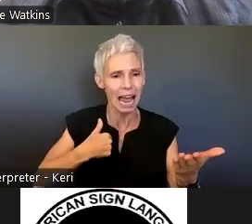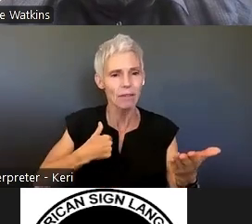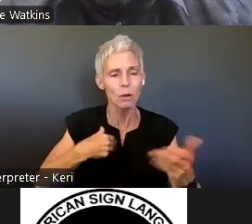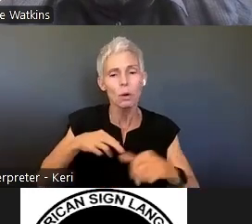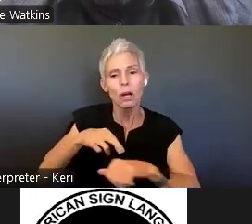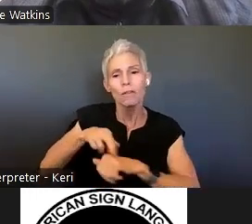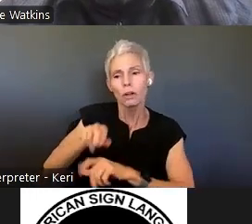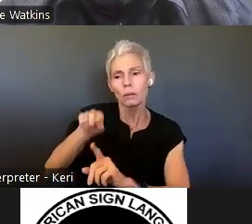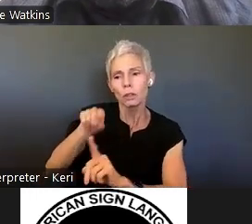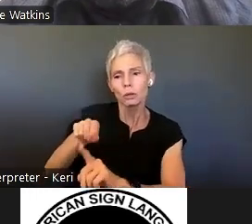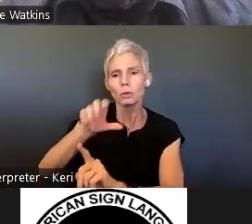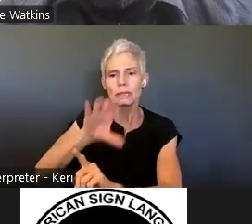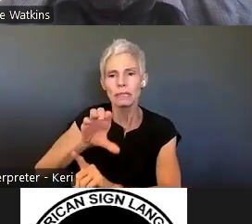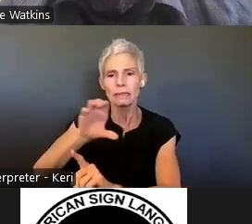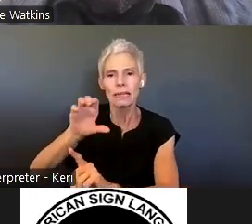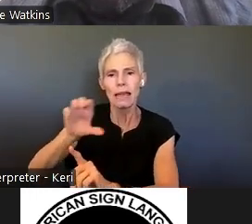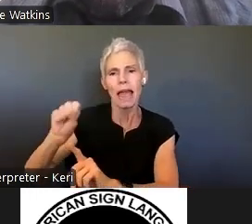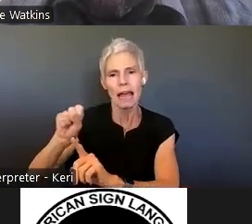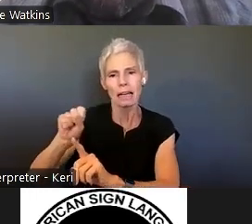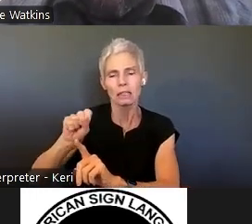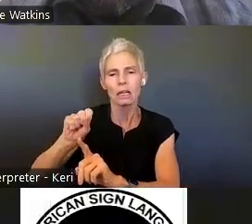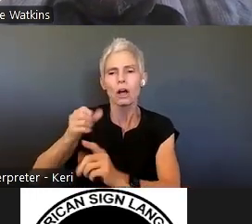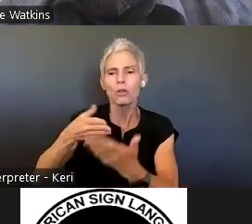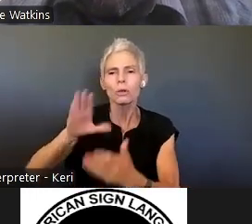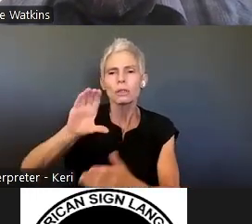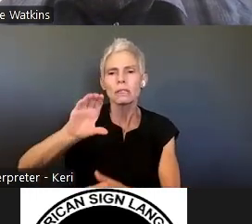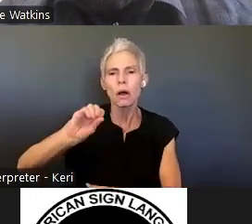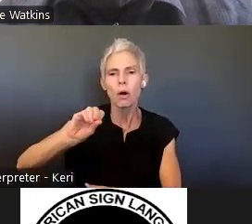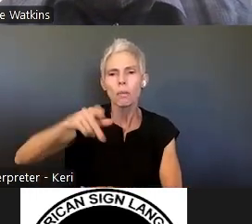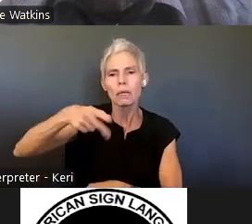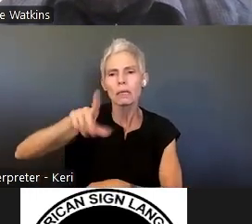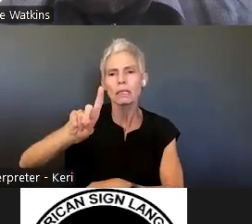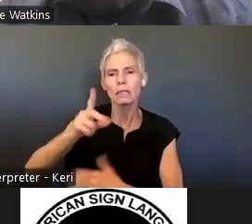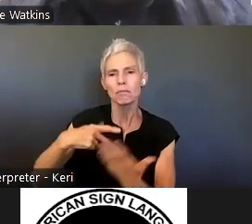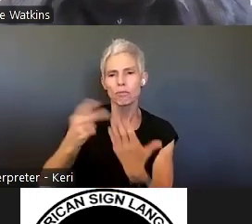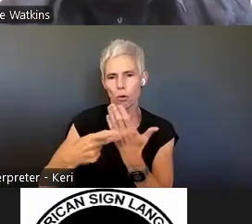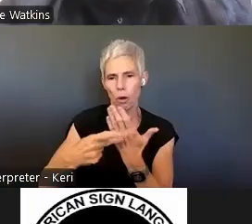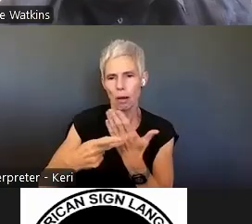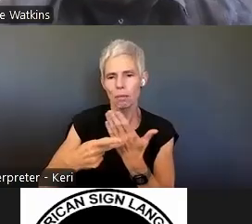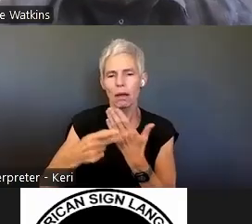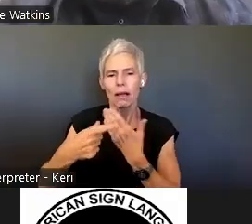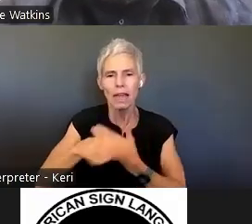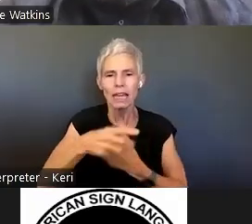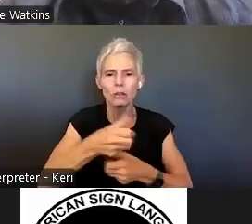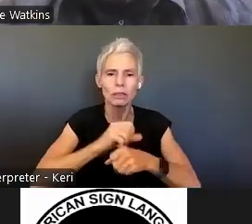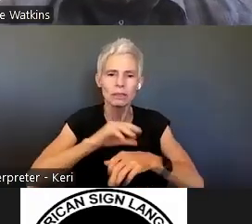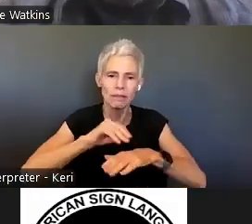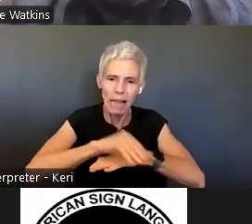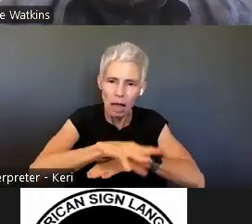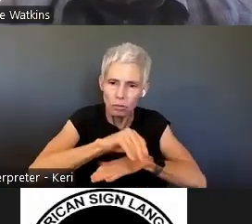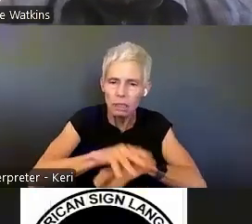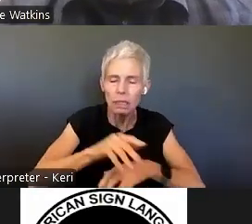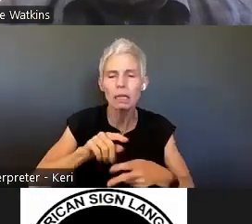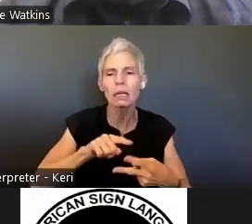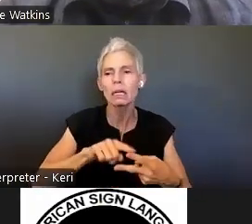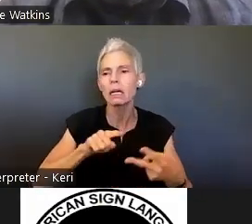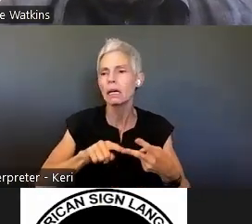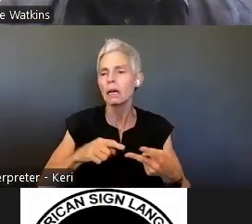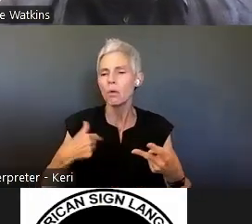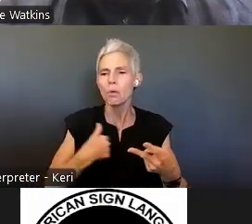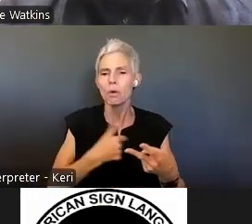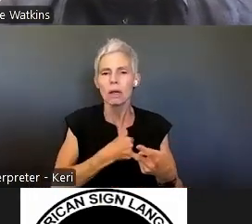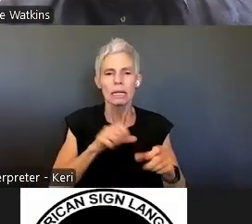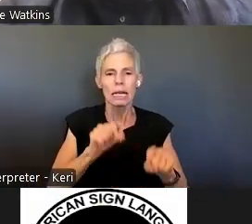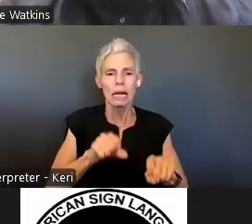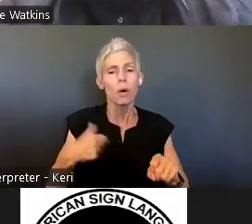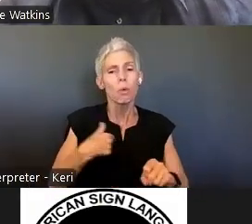to CCS's COPD program, where they could get counseling, and we